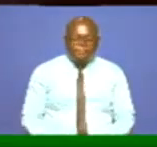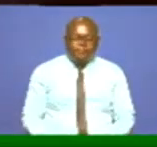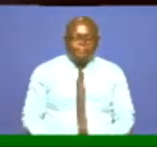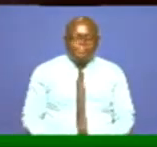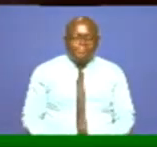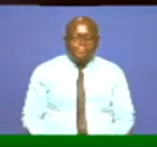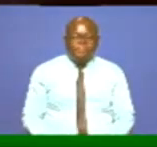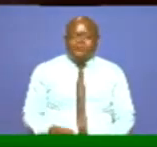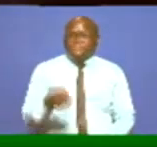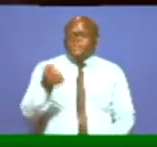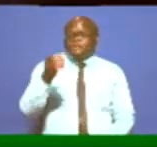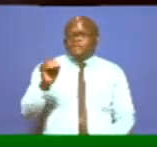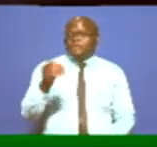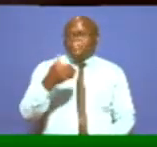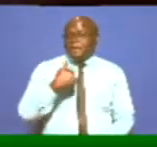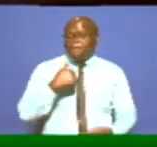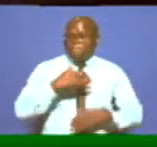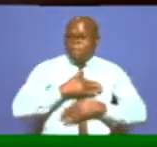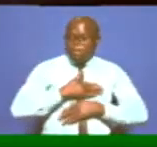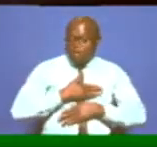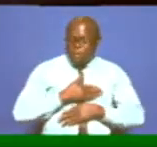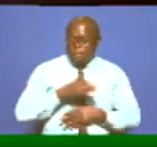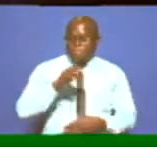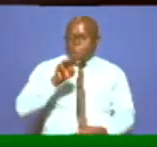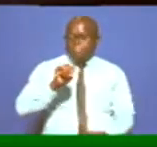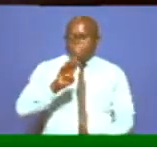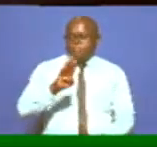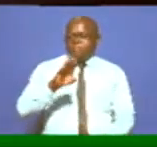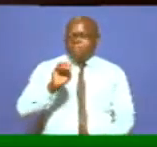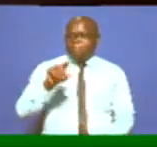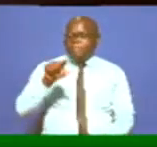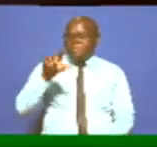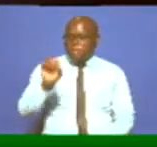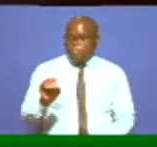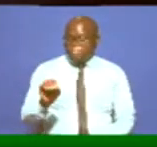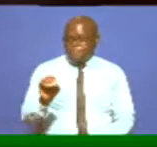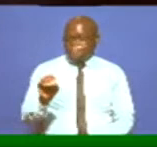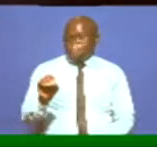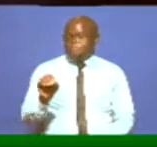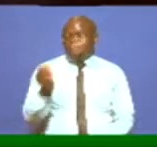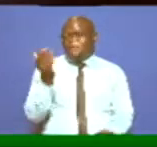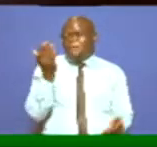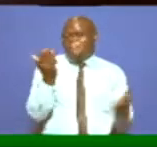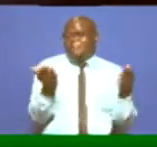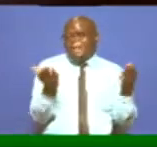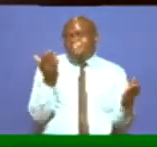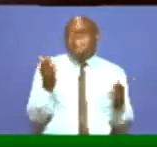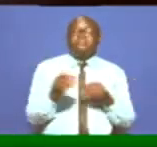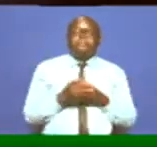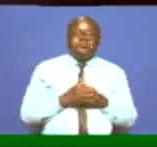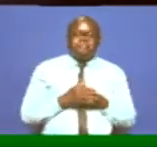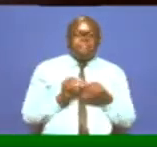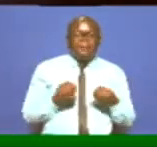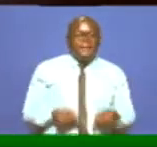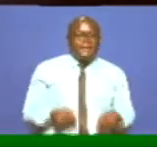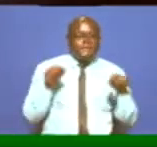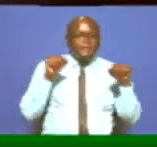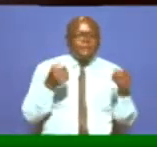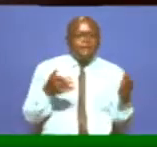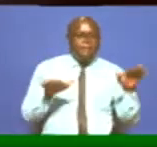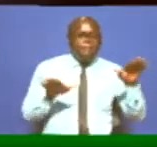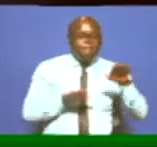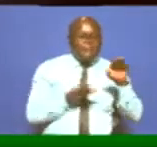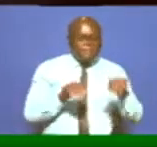So let's have the Honorable Mbogo. Never mind the fact that probably the chair or the vice chair